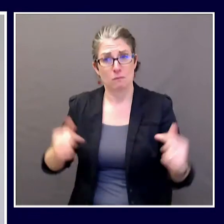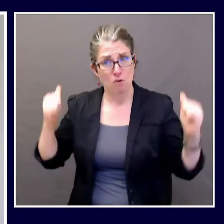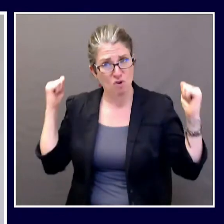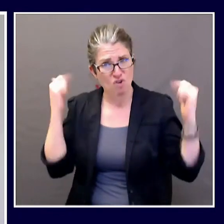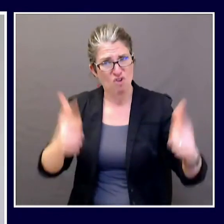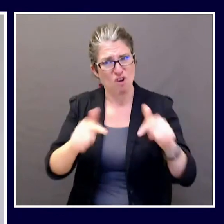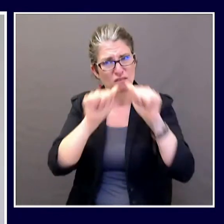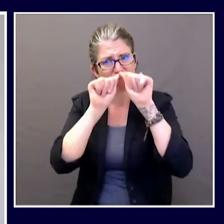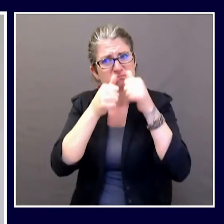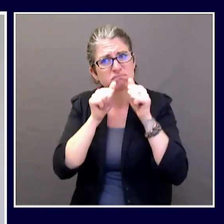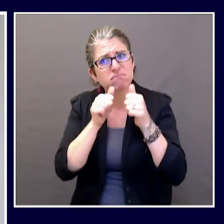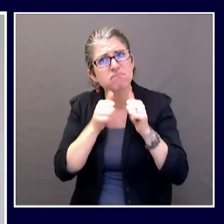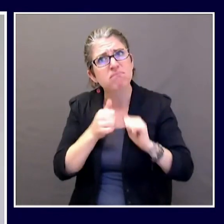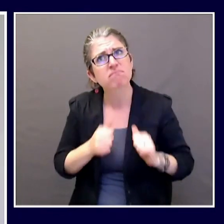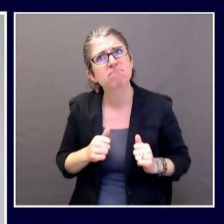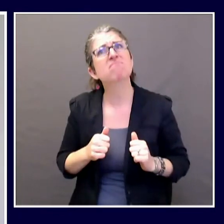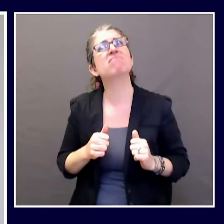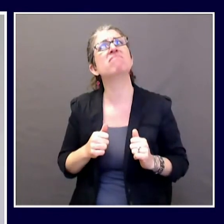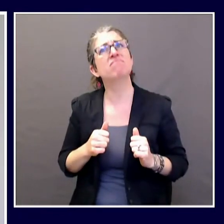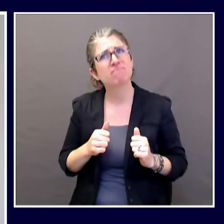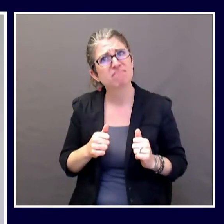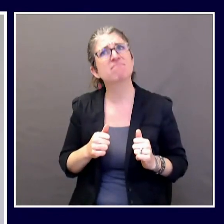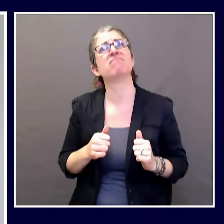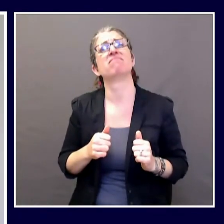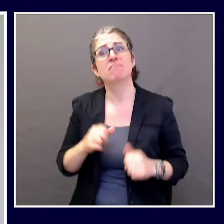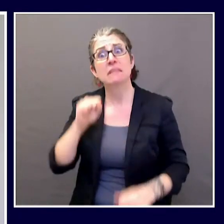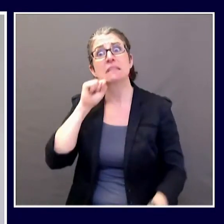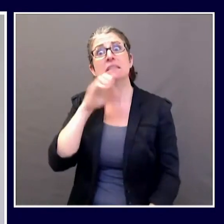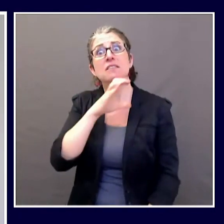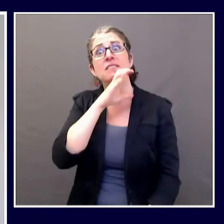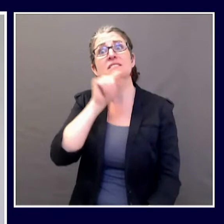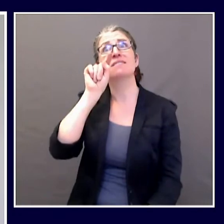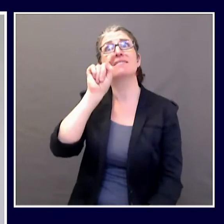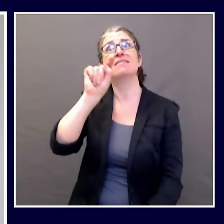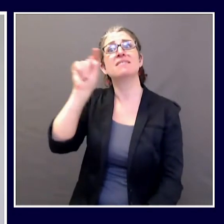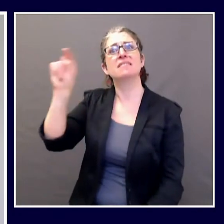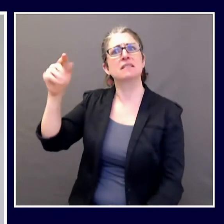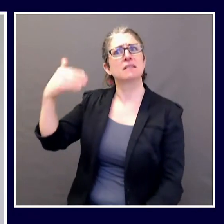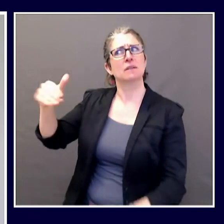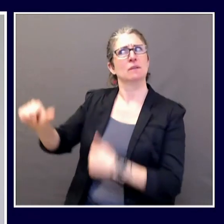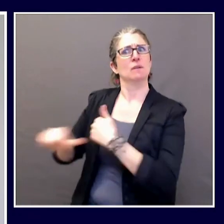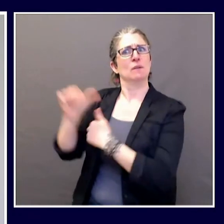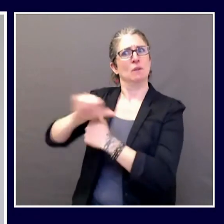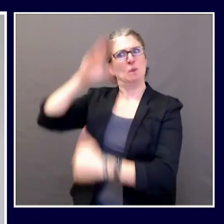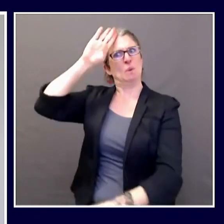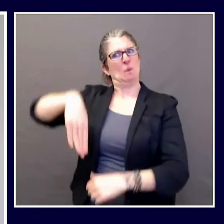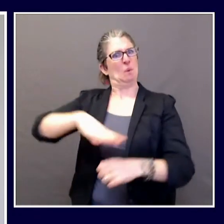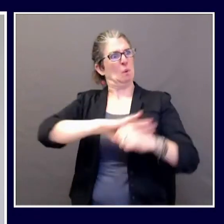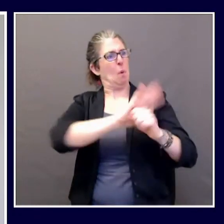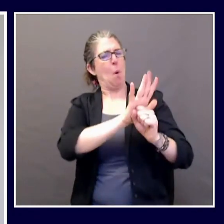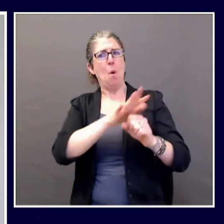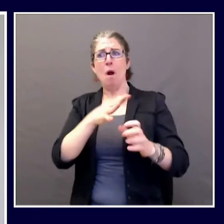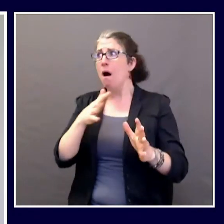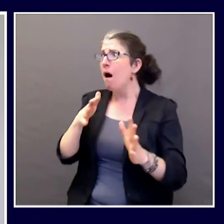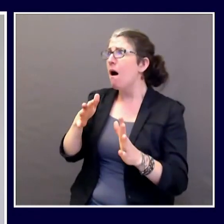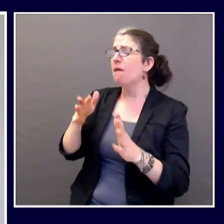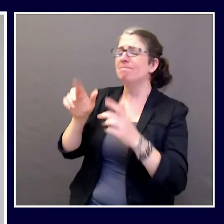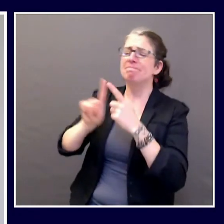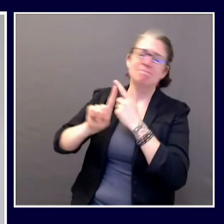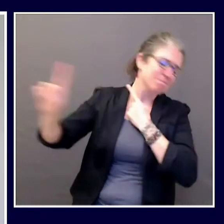Mainers, for example, were affected in significant ways. In addition to suffering the majority of deaths in our